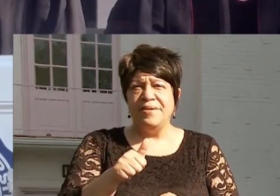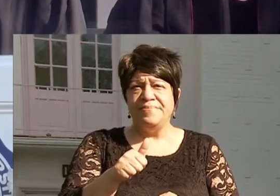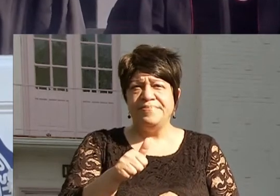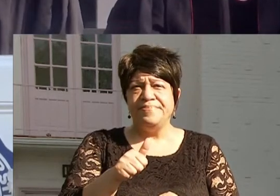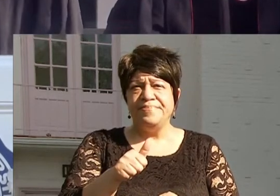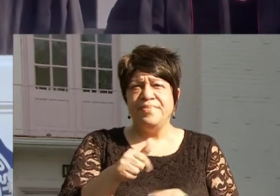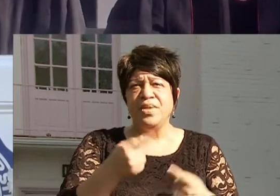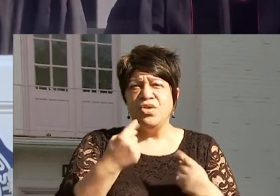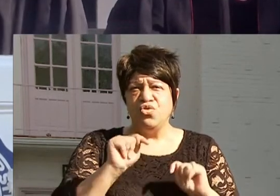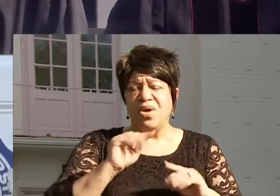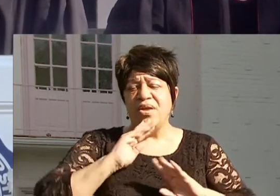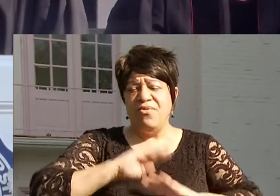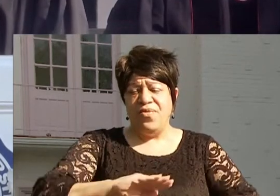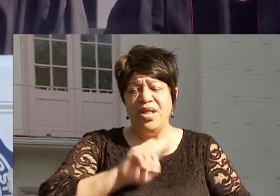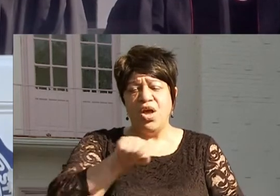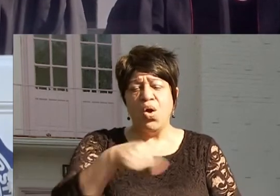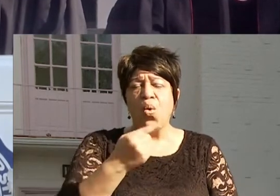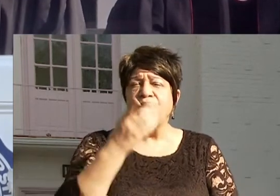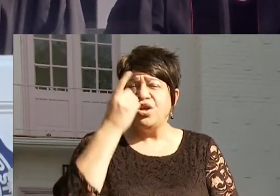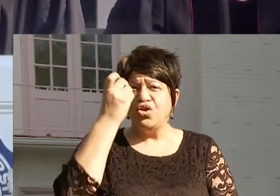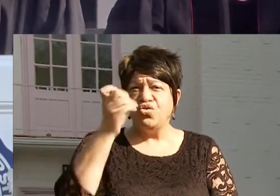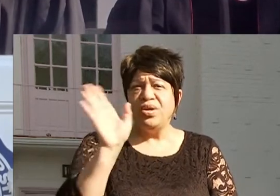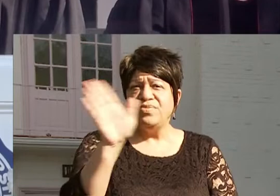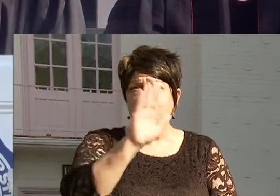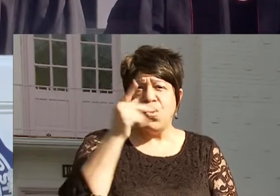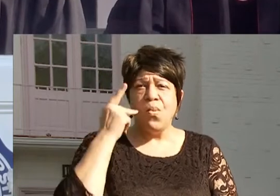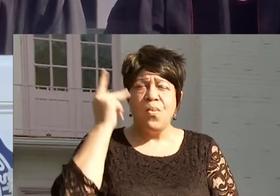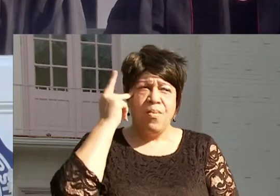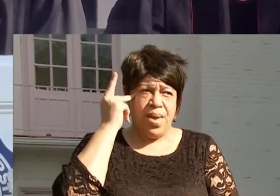fulfilling only the dreams of your parents.